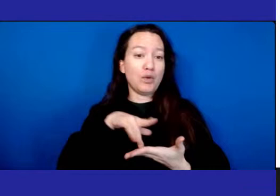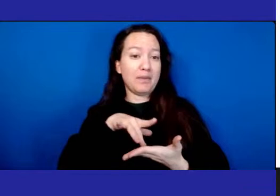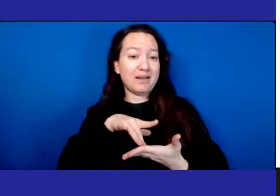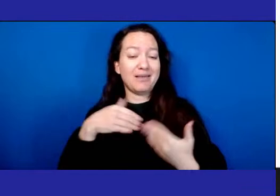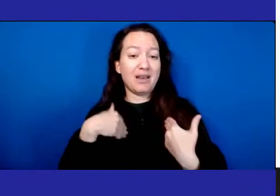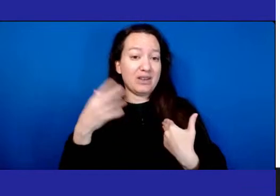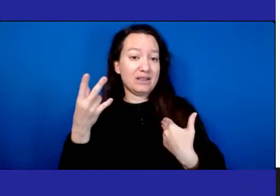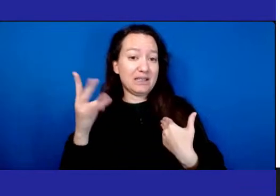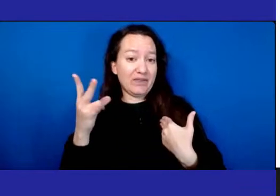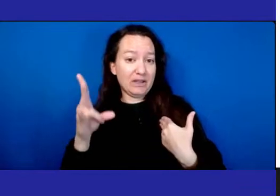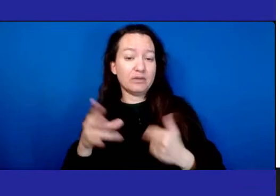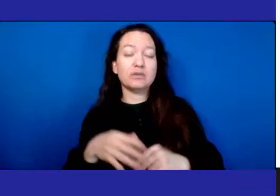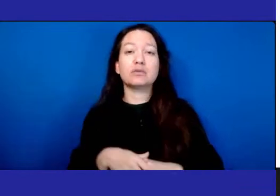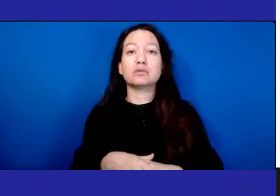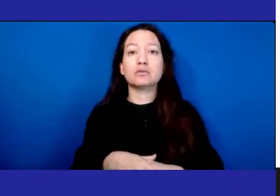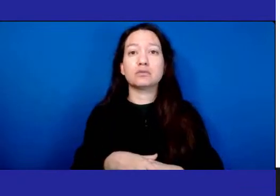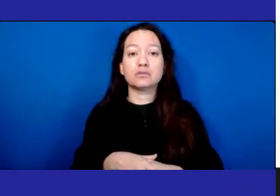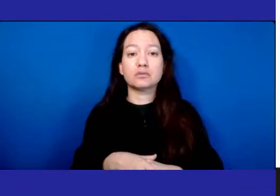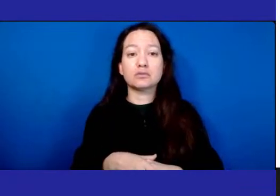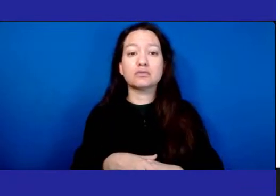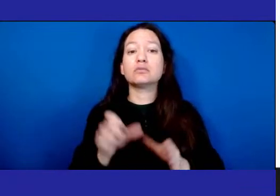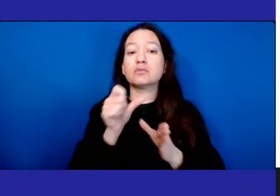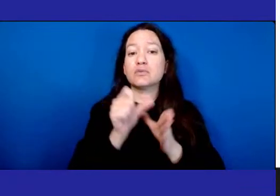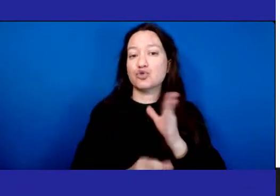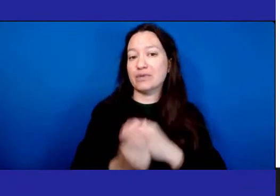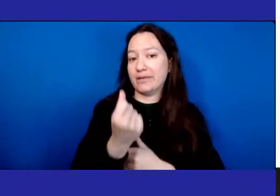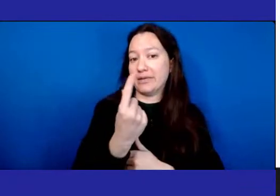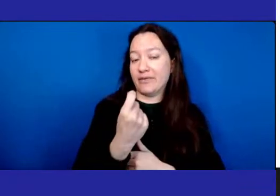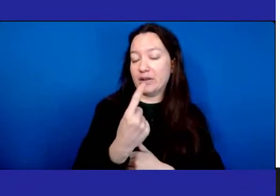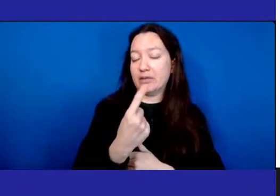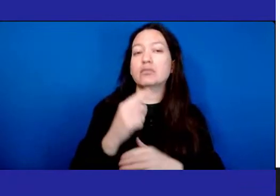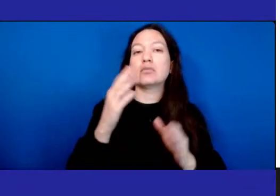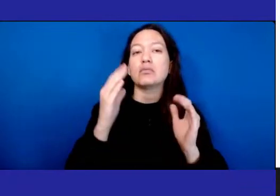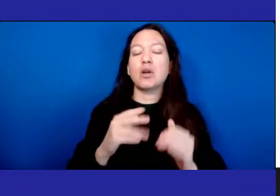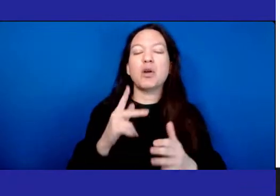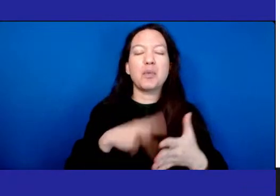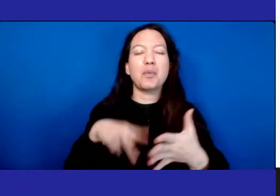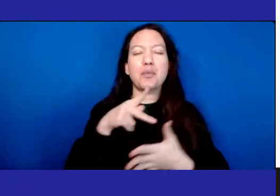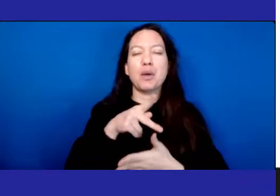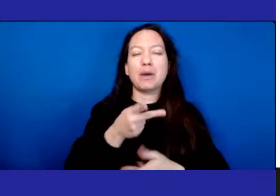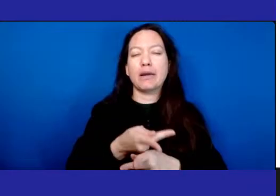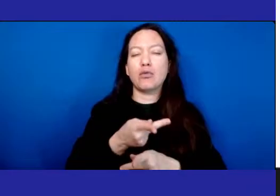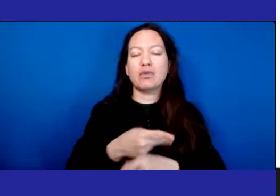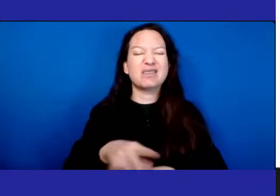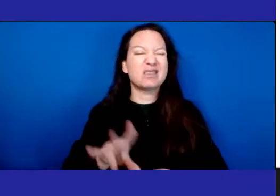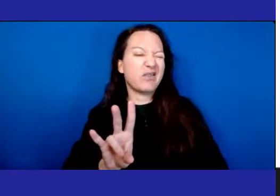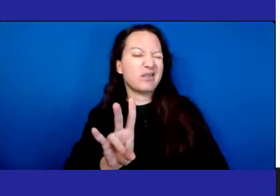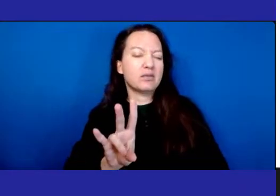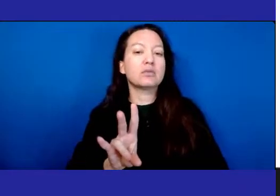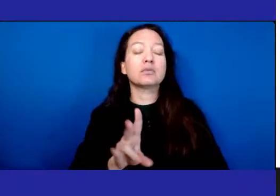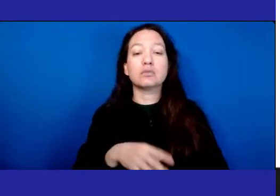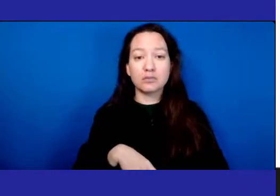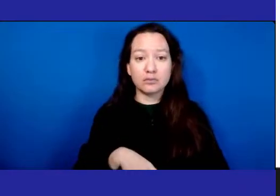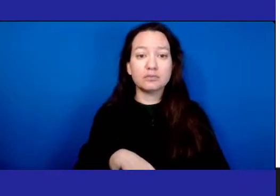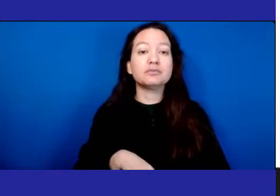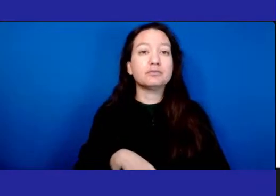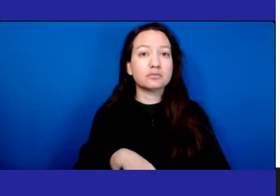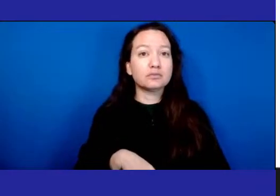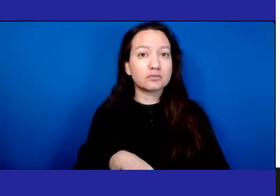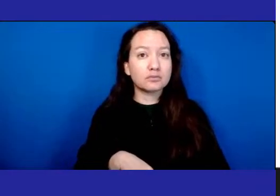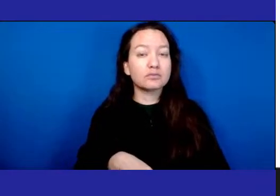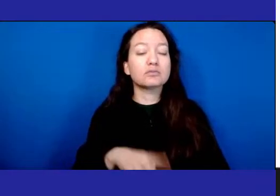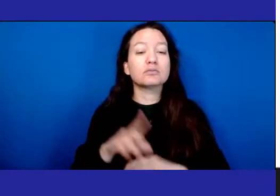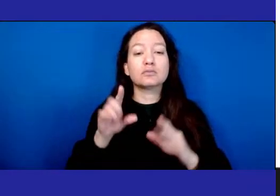17, surgery 11, followed by primary care 7, and also targeted